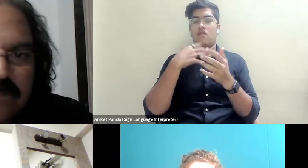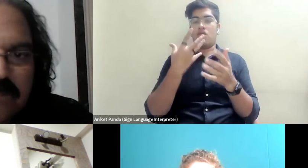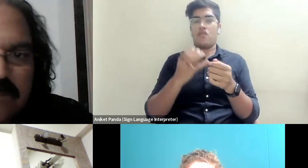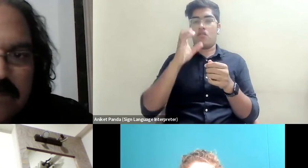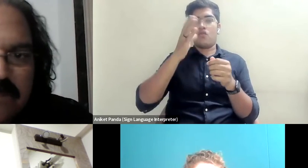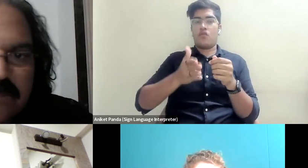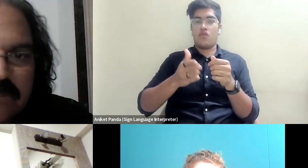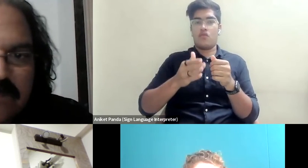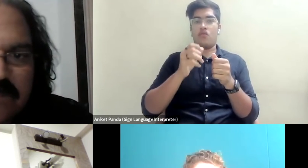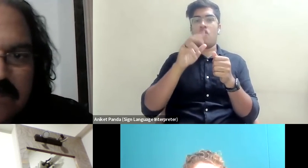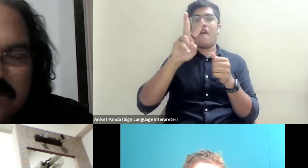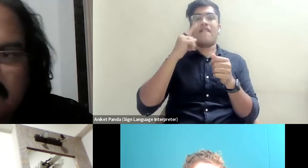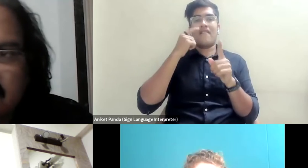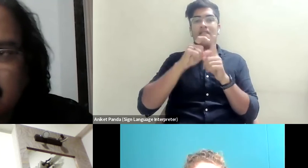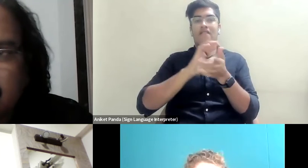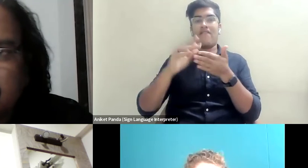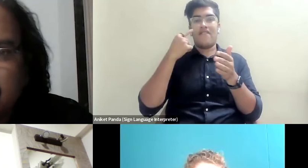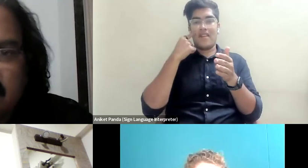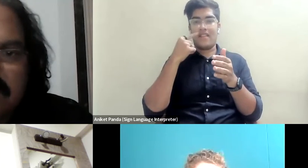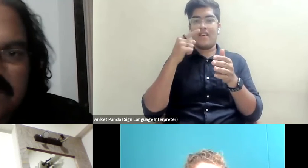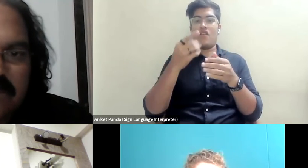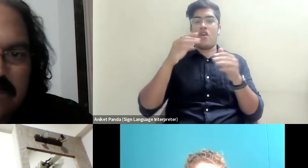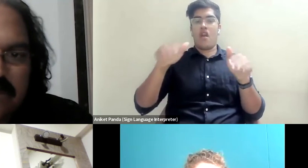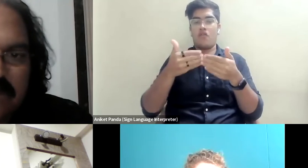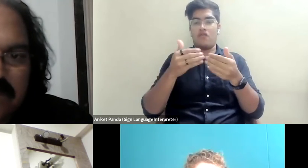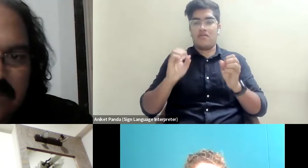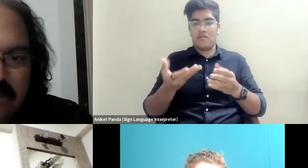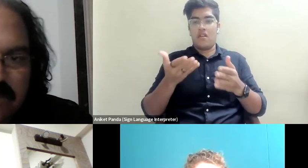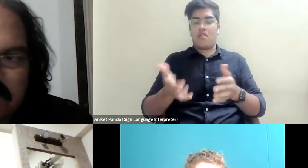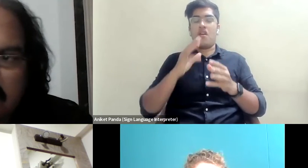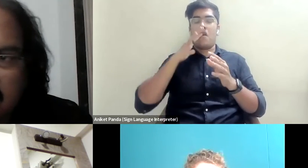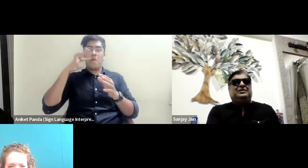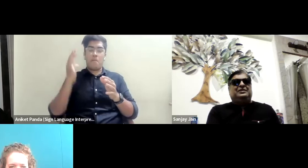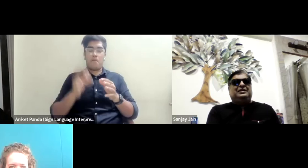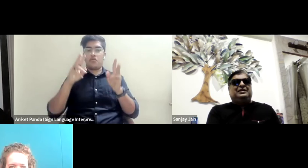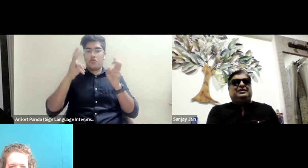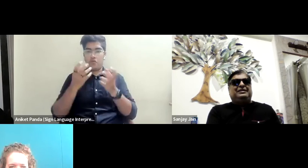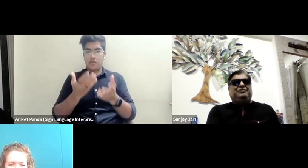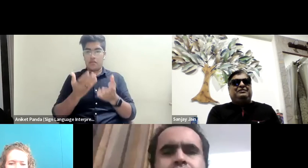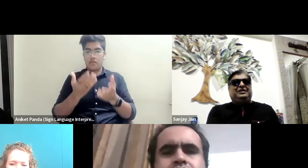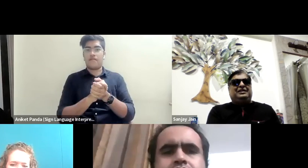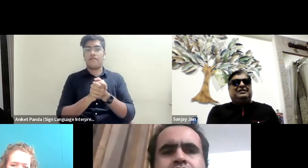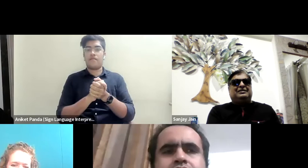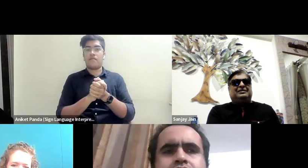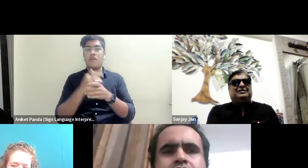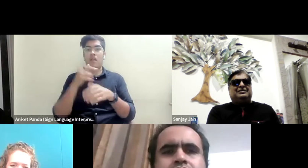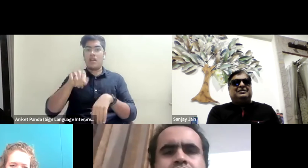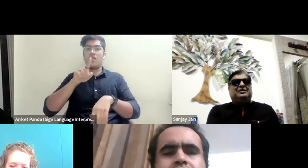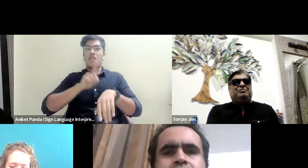congratulate Vidhi for organizing this very important event at a time when we